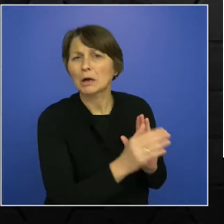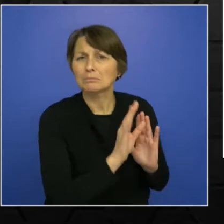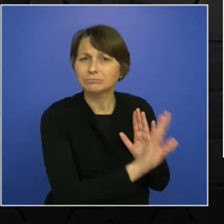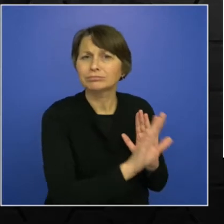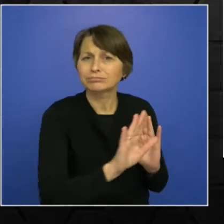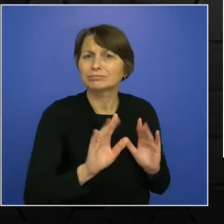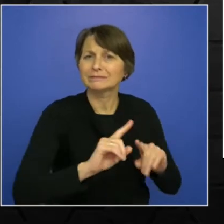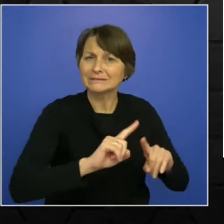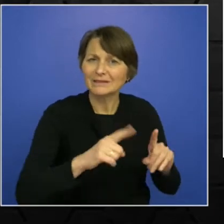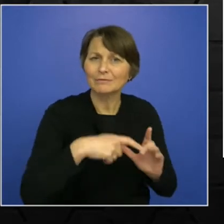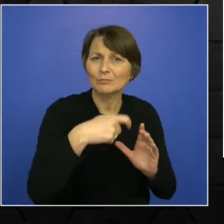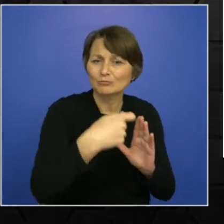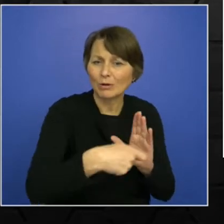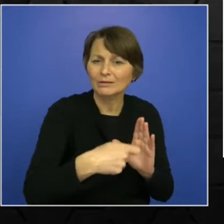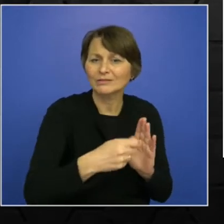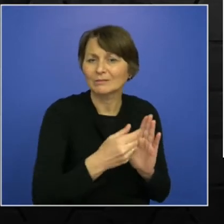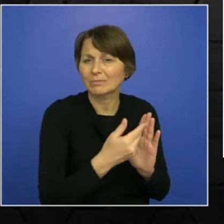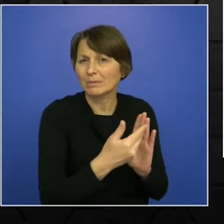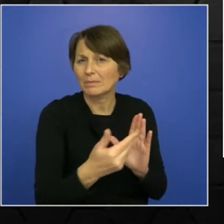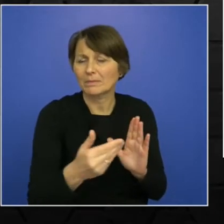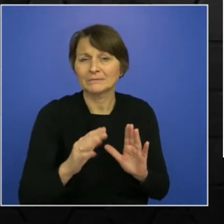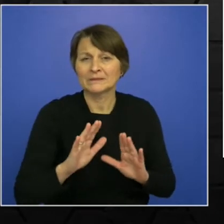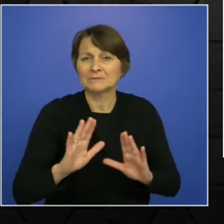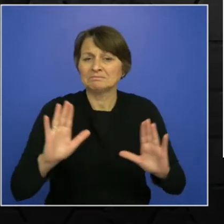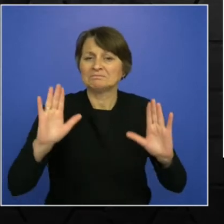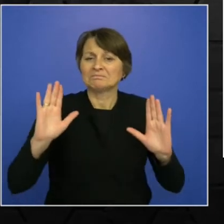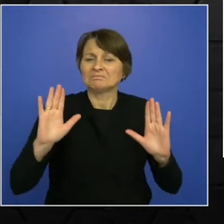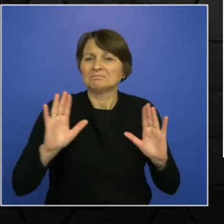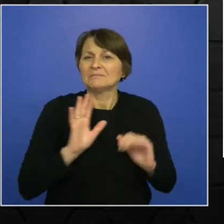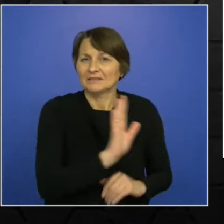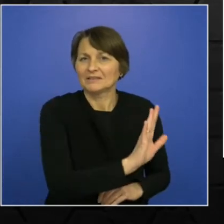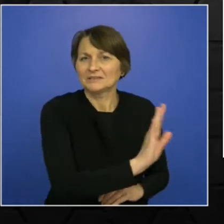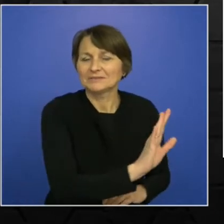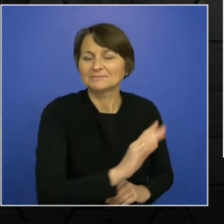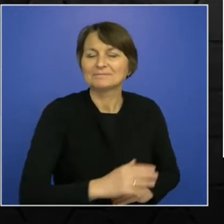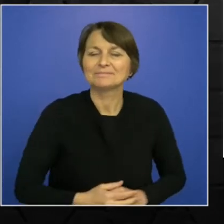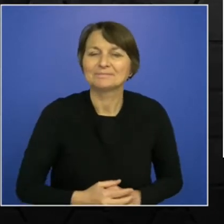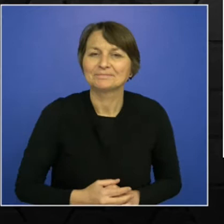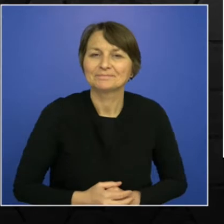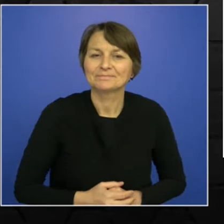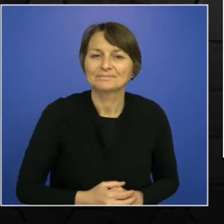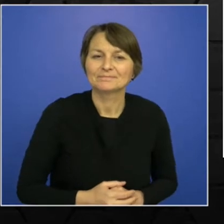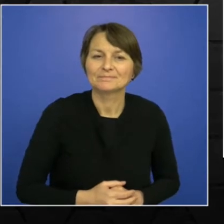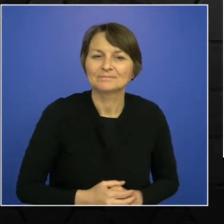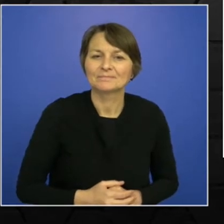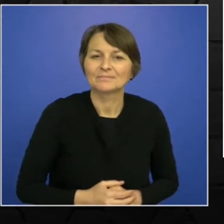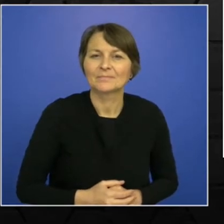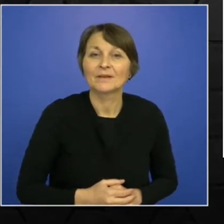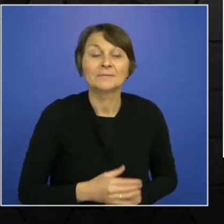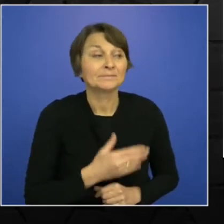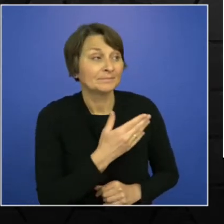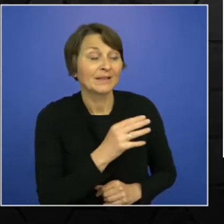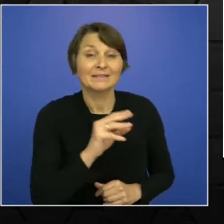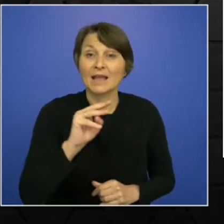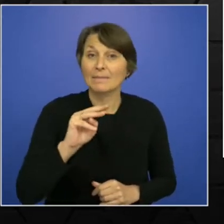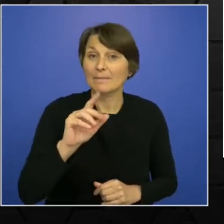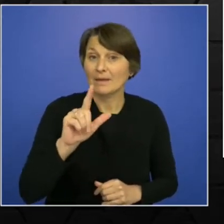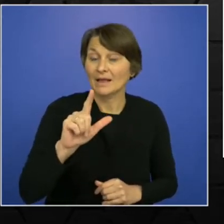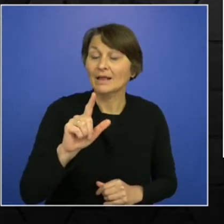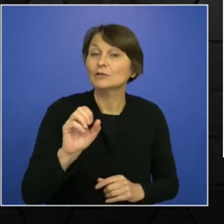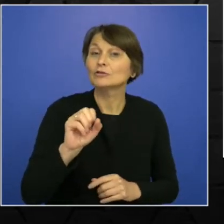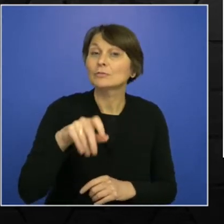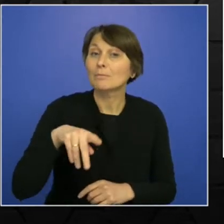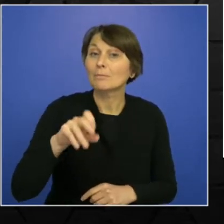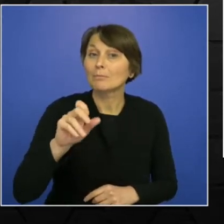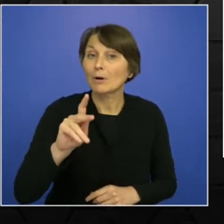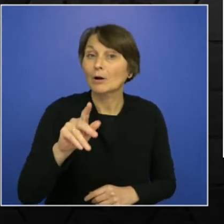Wappel Wabbit, or computer vision. Okay. And MML Spark, what it also does is, if you talk about the